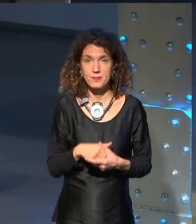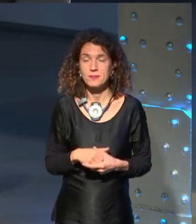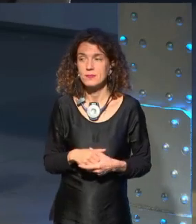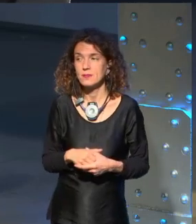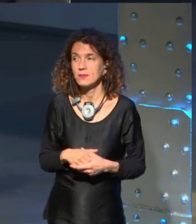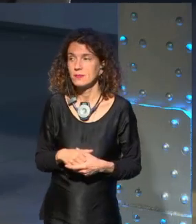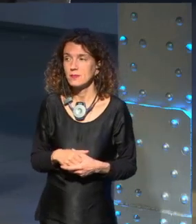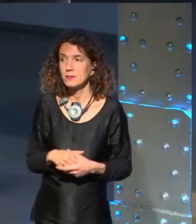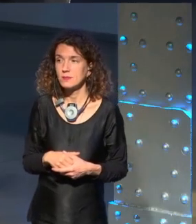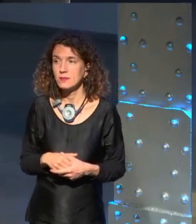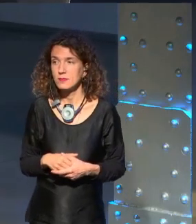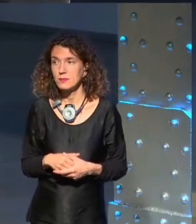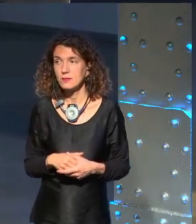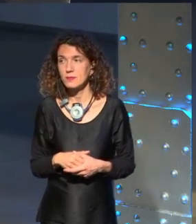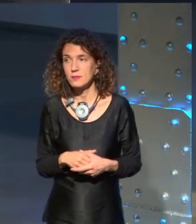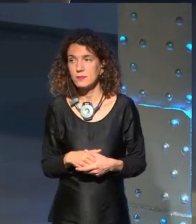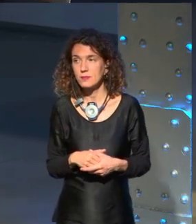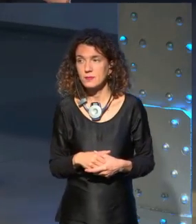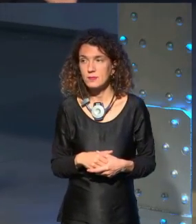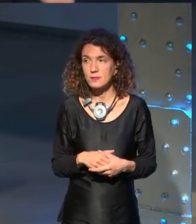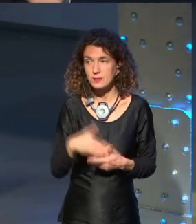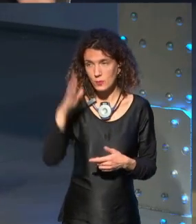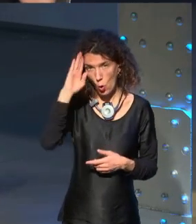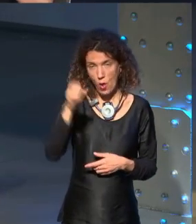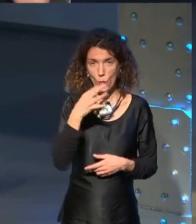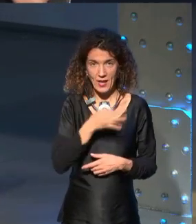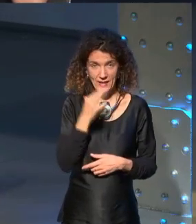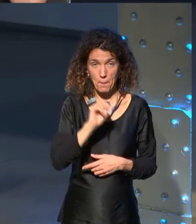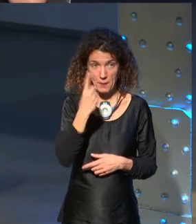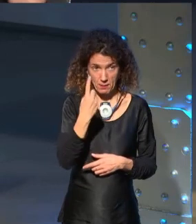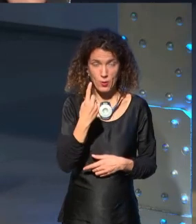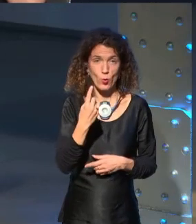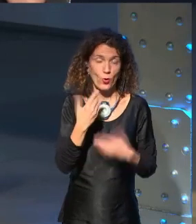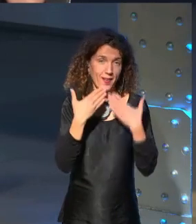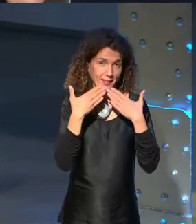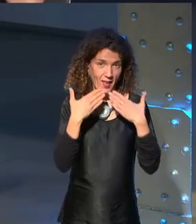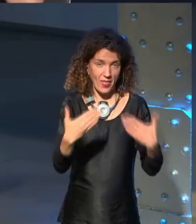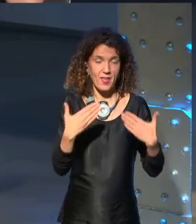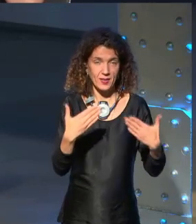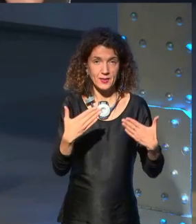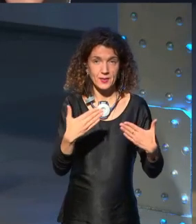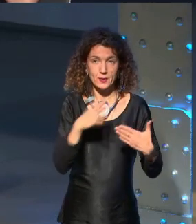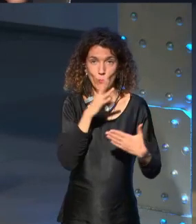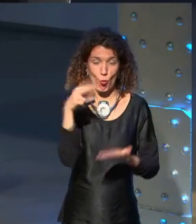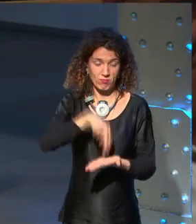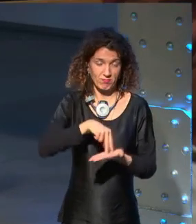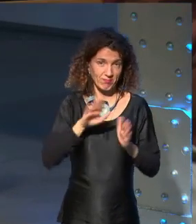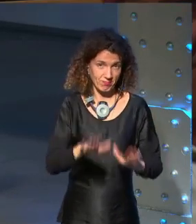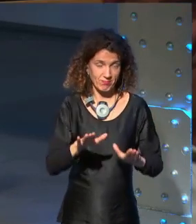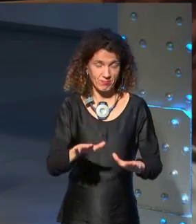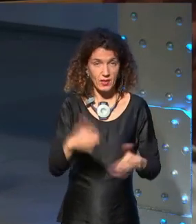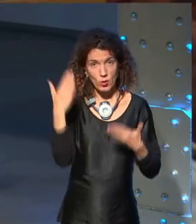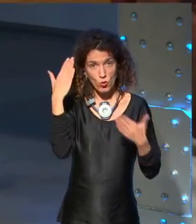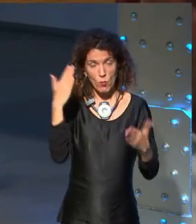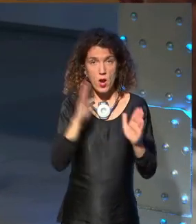in the room for you to ask your questions. Hello, good evening. Yes, the first thing I want to do is thank you for